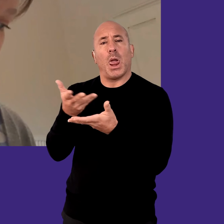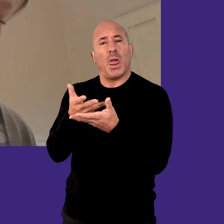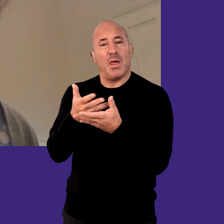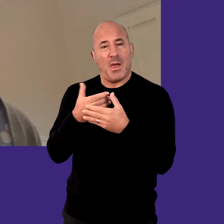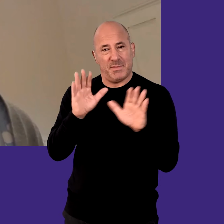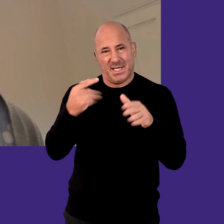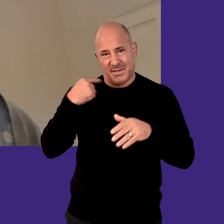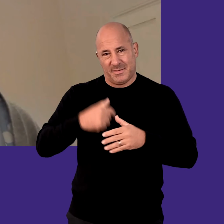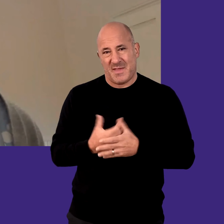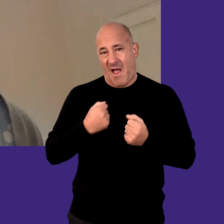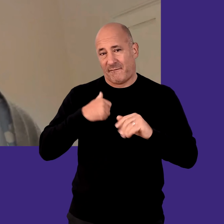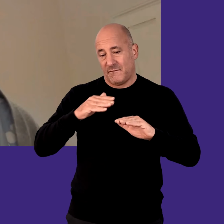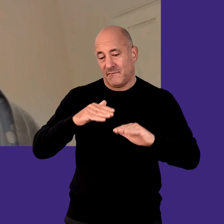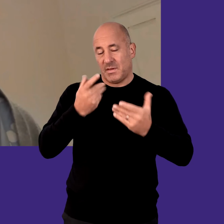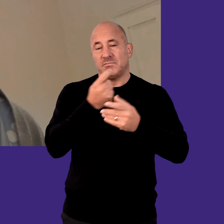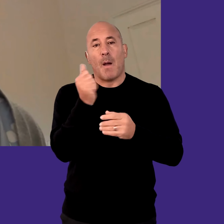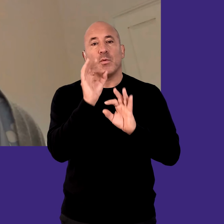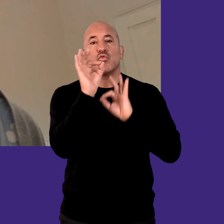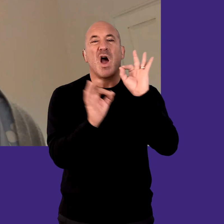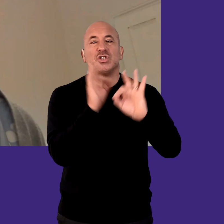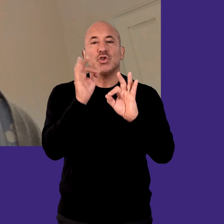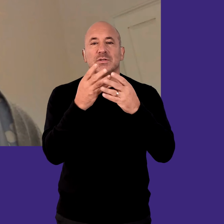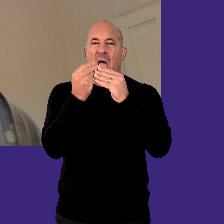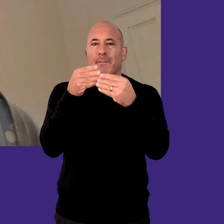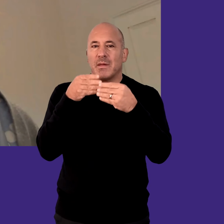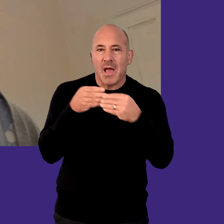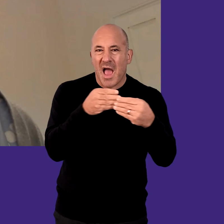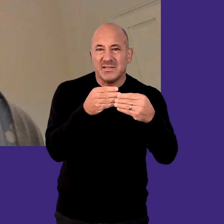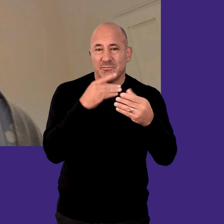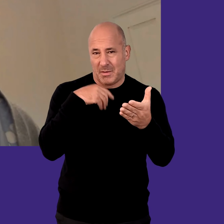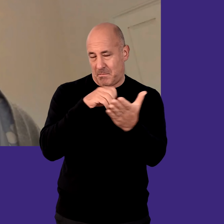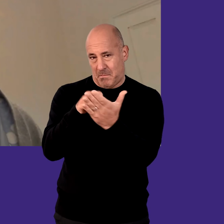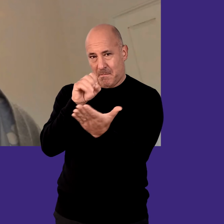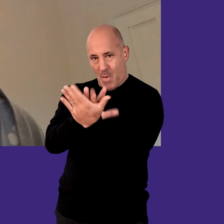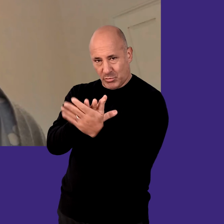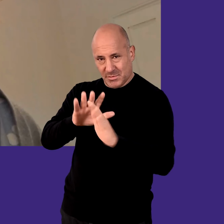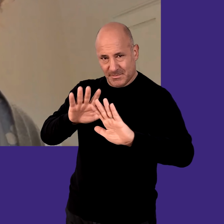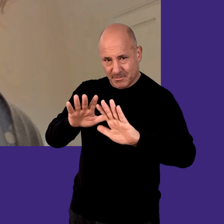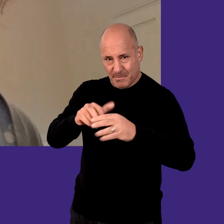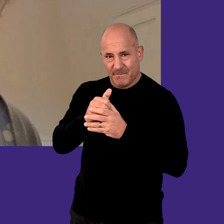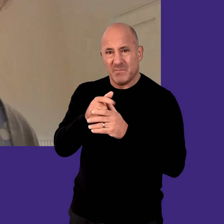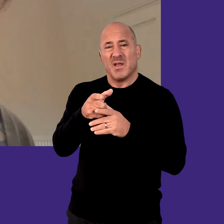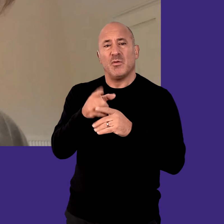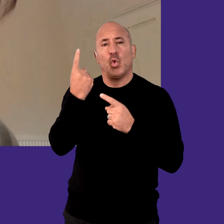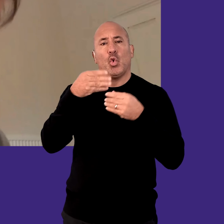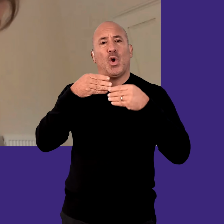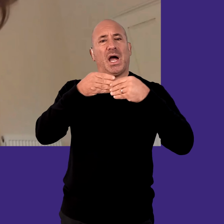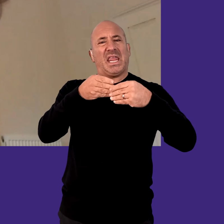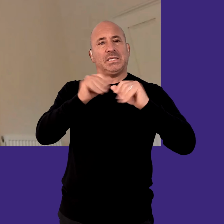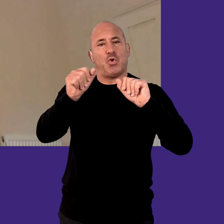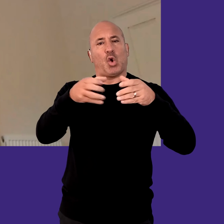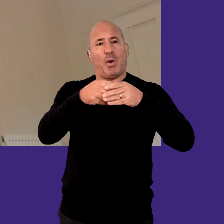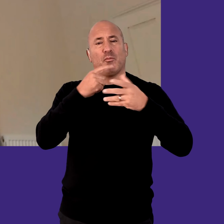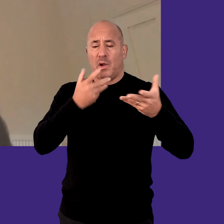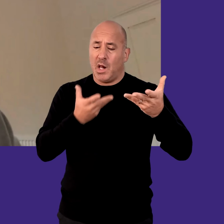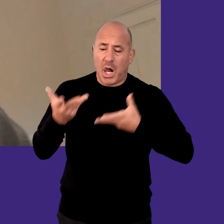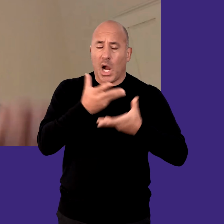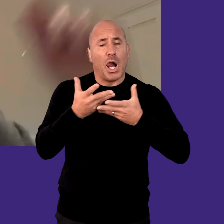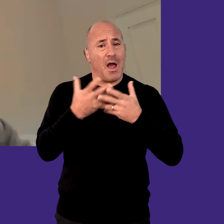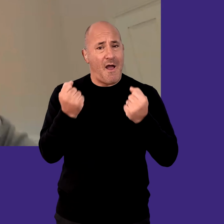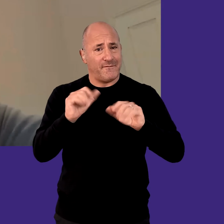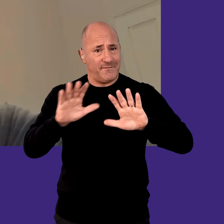chat to each other. I've provided some guiding questions, which I'm just going to post in the chat. And your